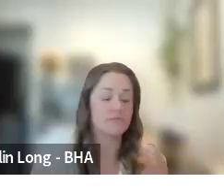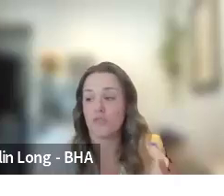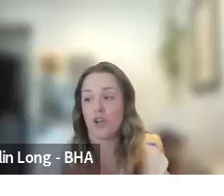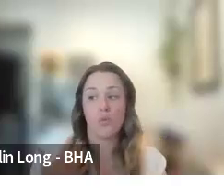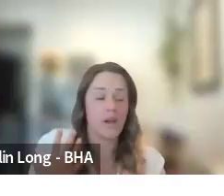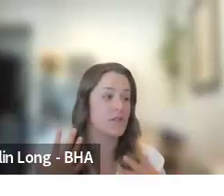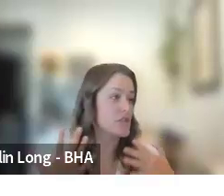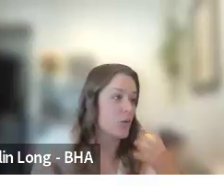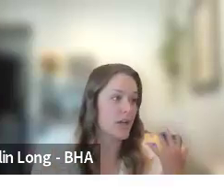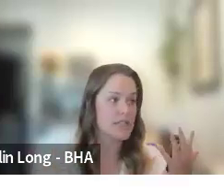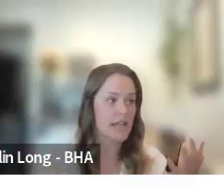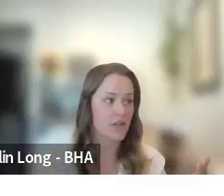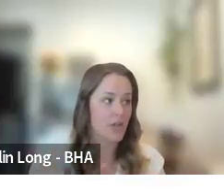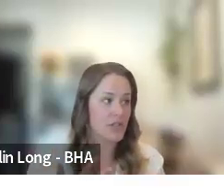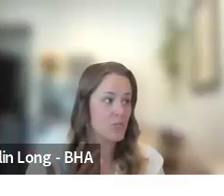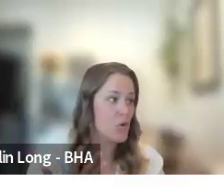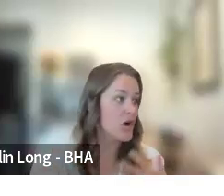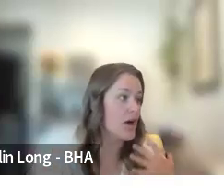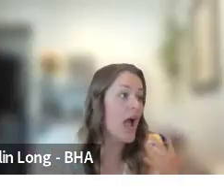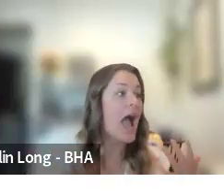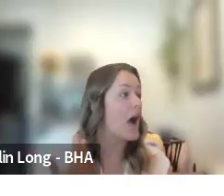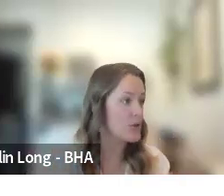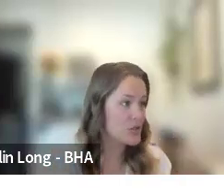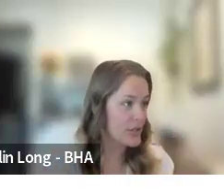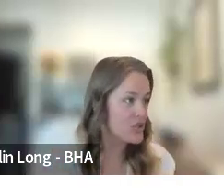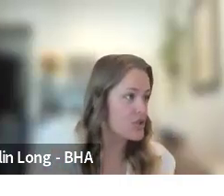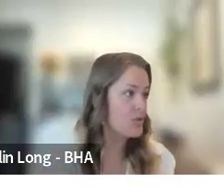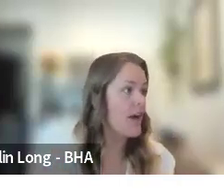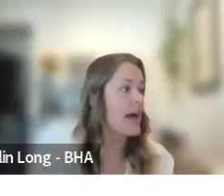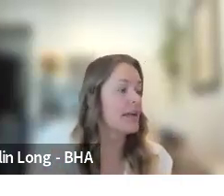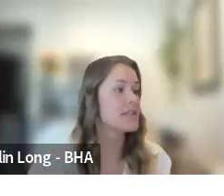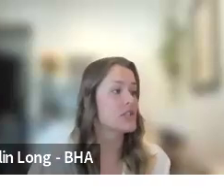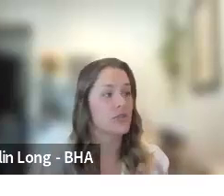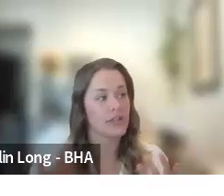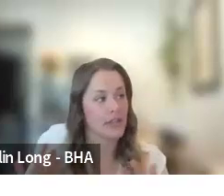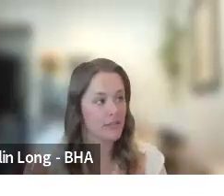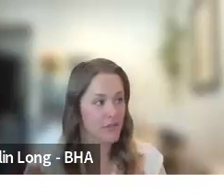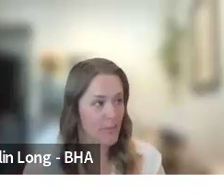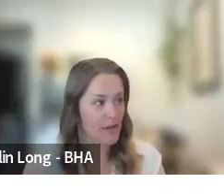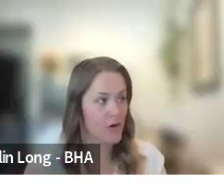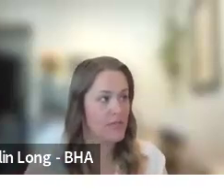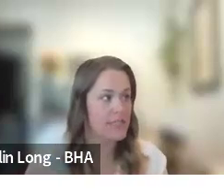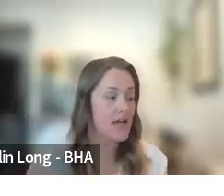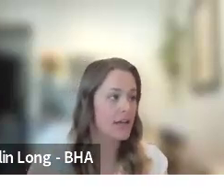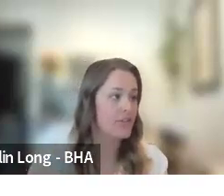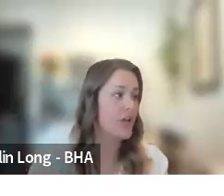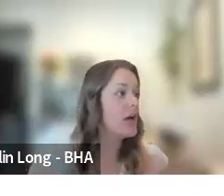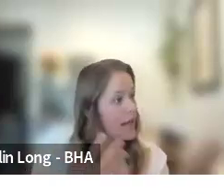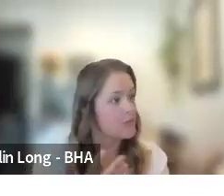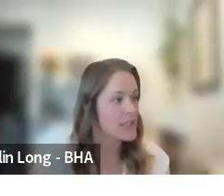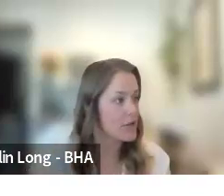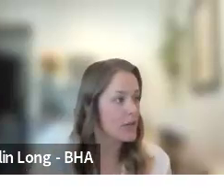you, want to start working together on these more, how would you like to do that? Do you think that the feedback form is